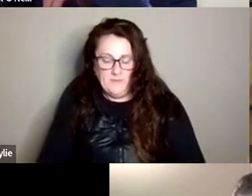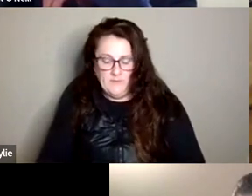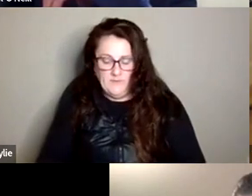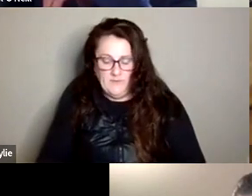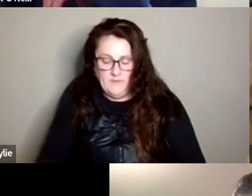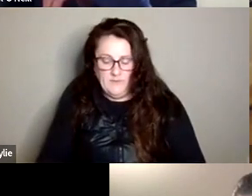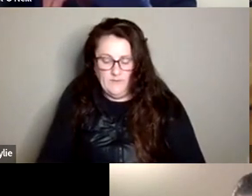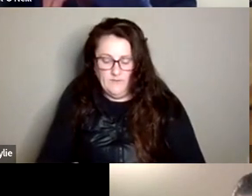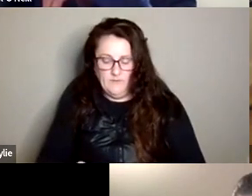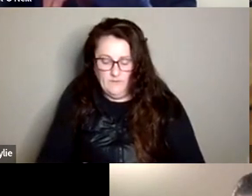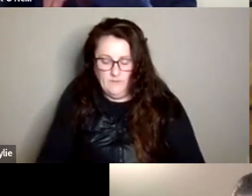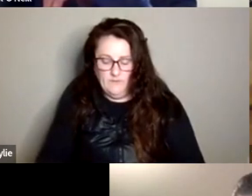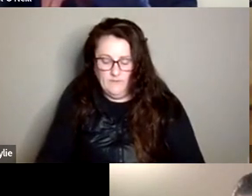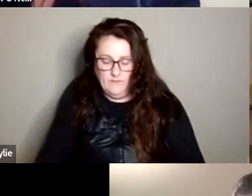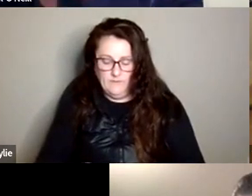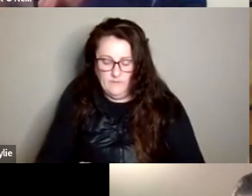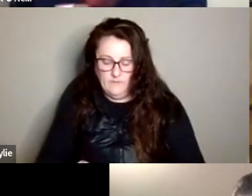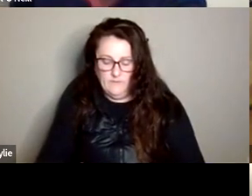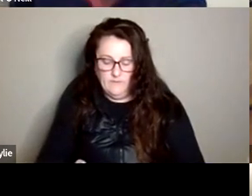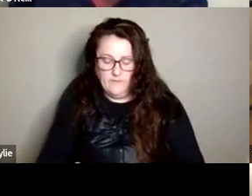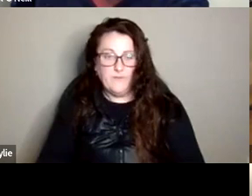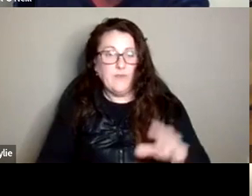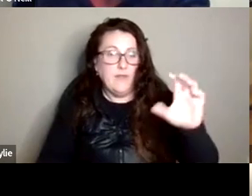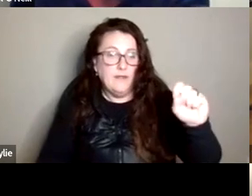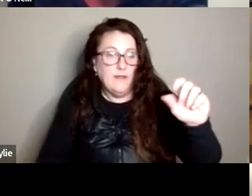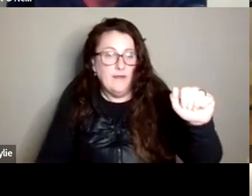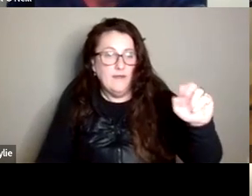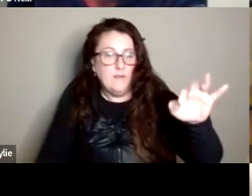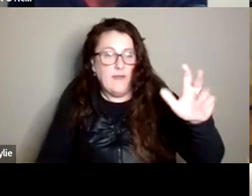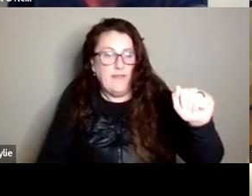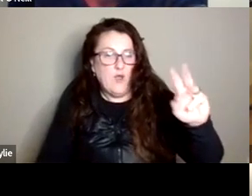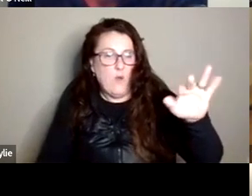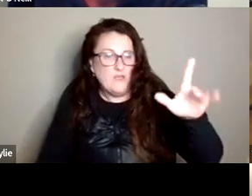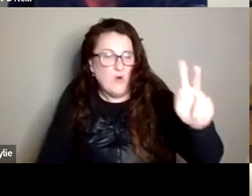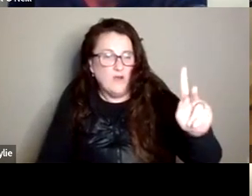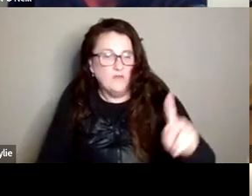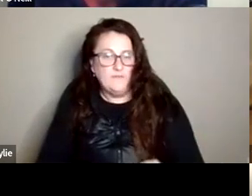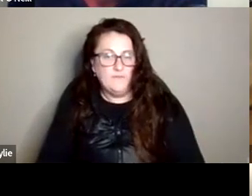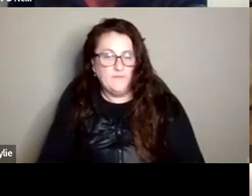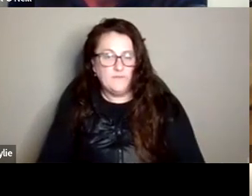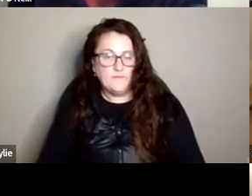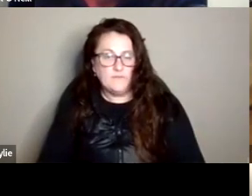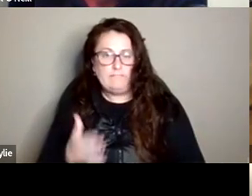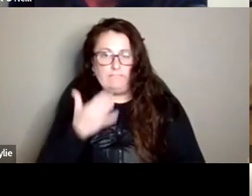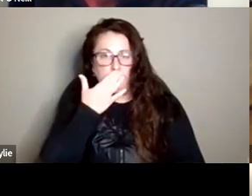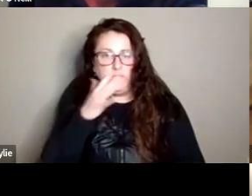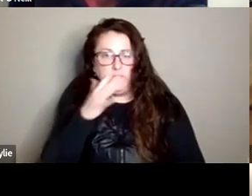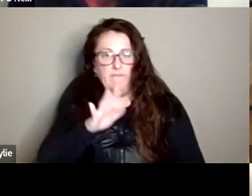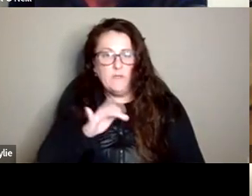Thank you. Our next speaker is Samantha Weintraub. Sorry if I misspelled your